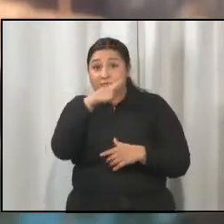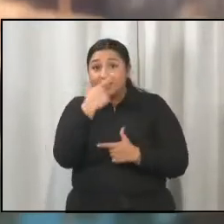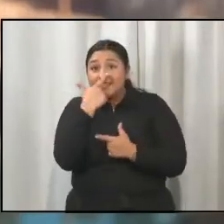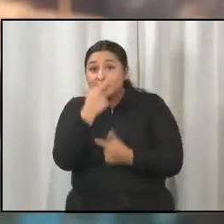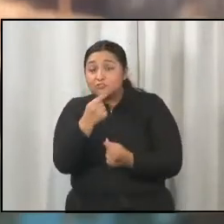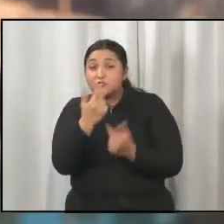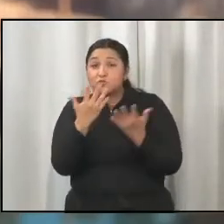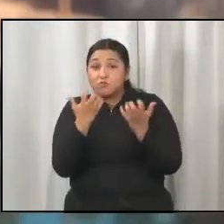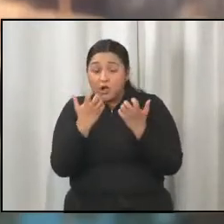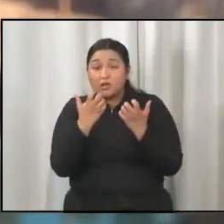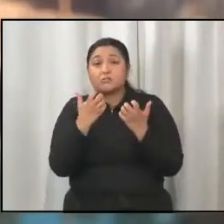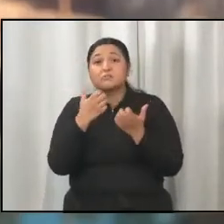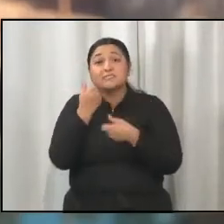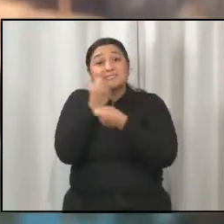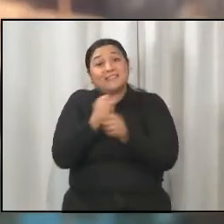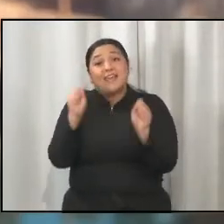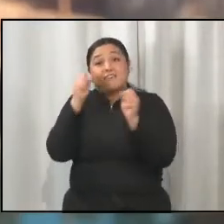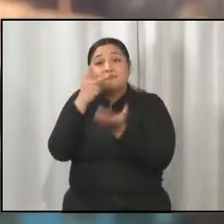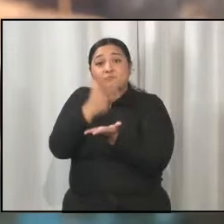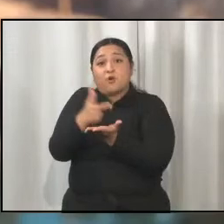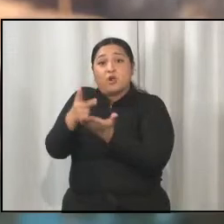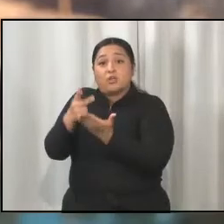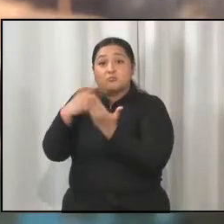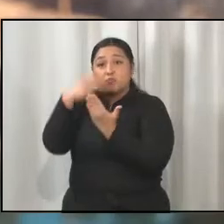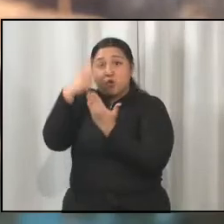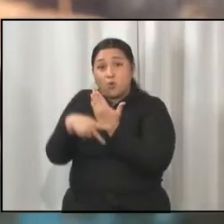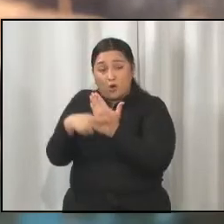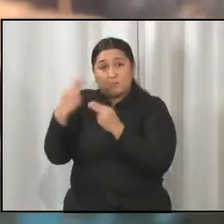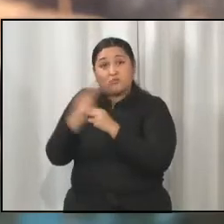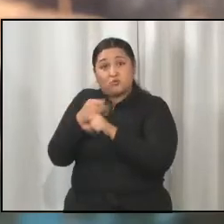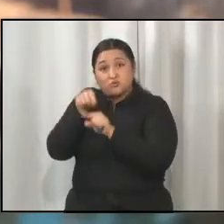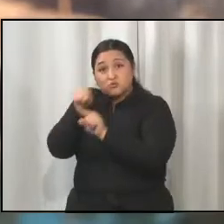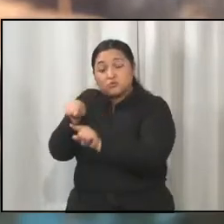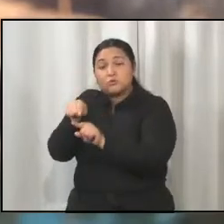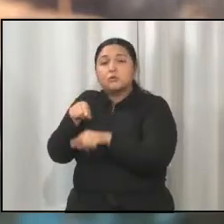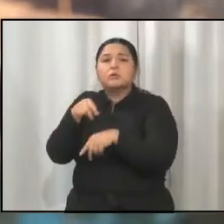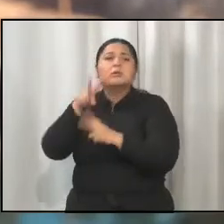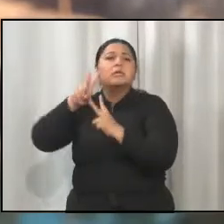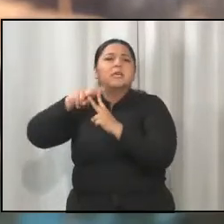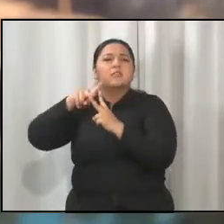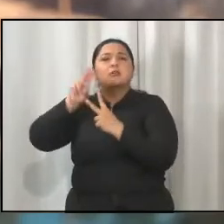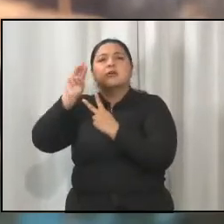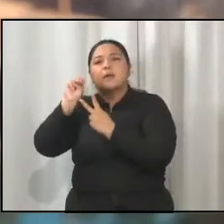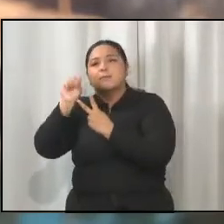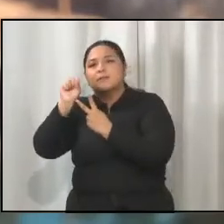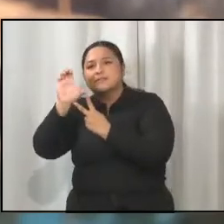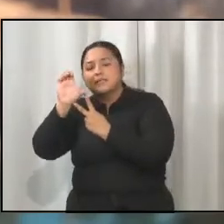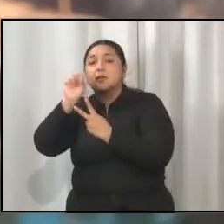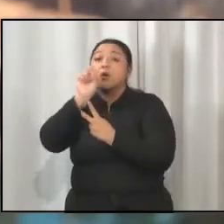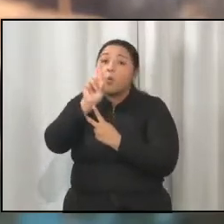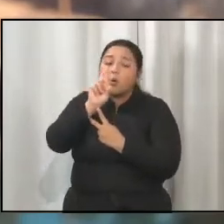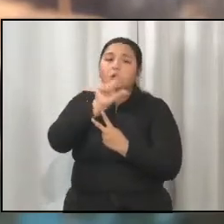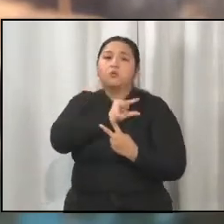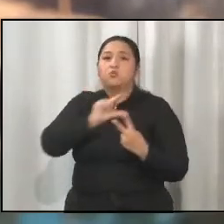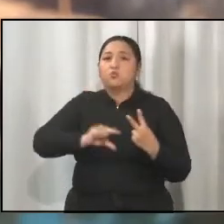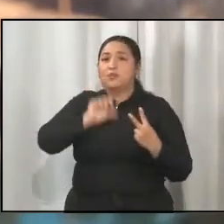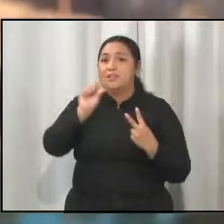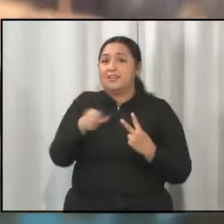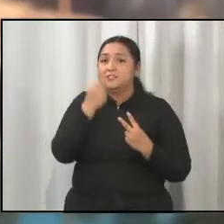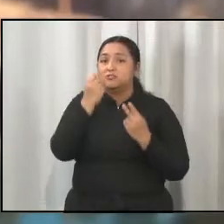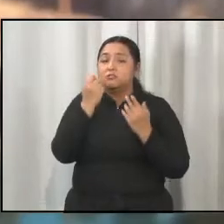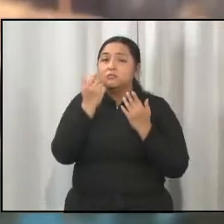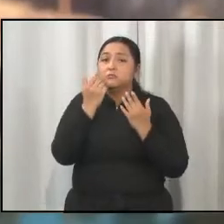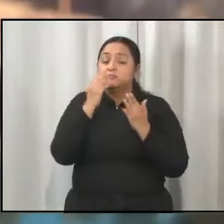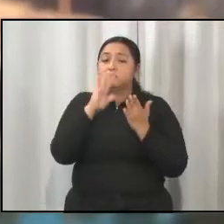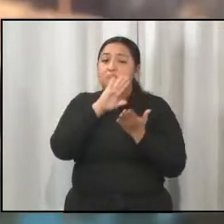safe parking program at the Queensway site or at the multi-service center to receive a referral, reaching out